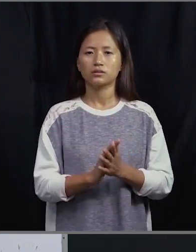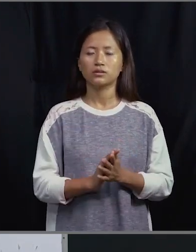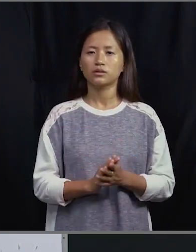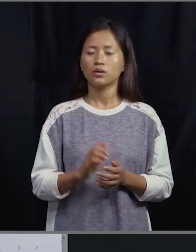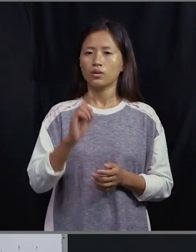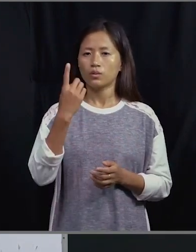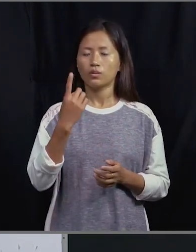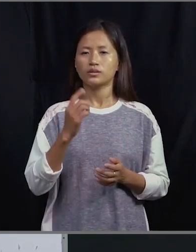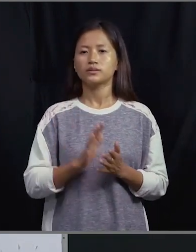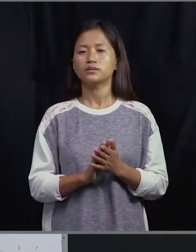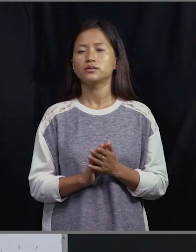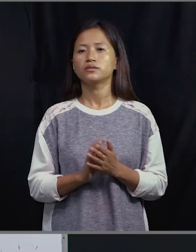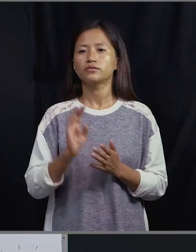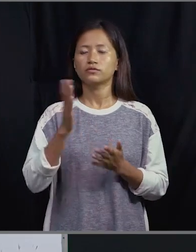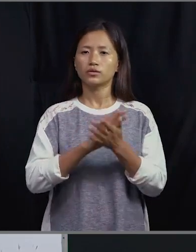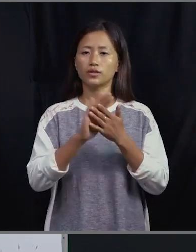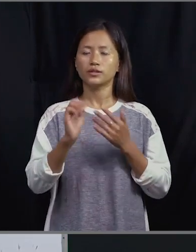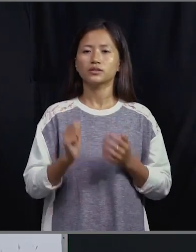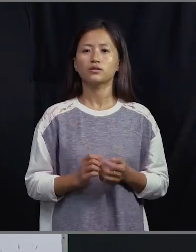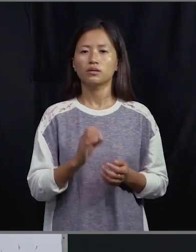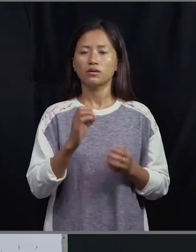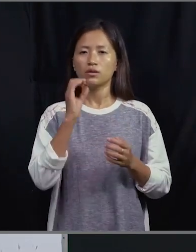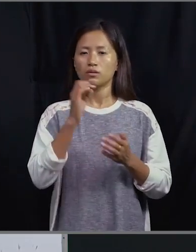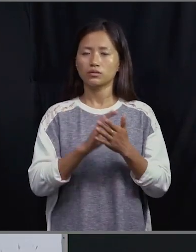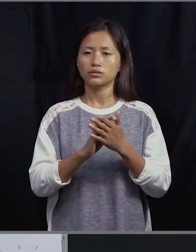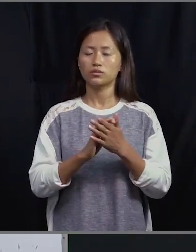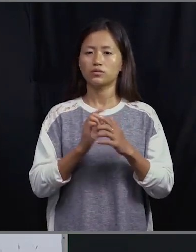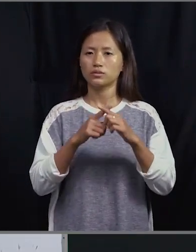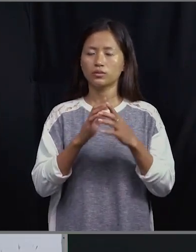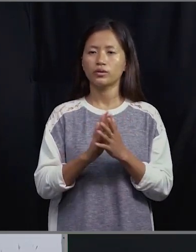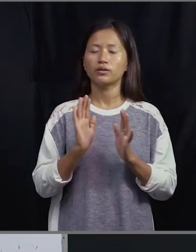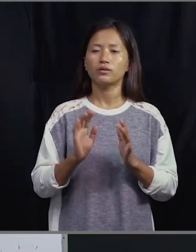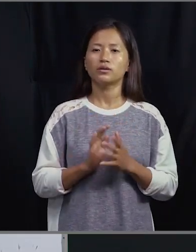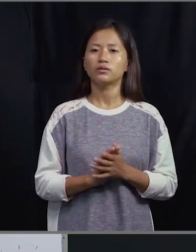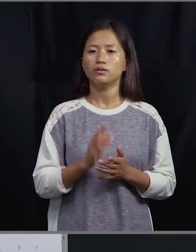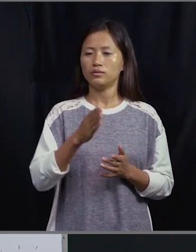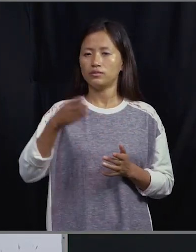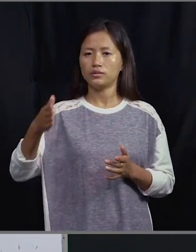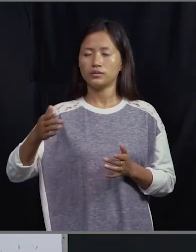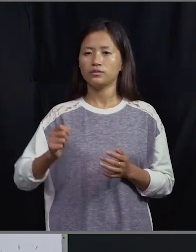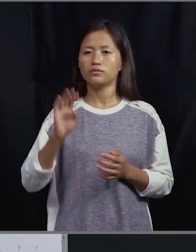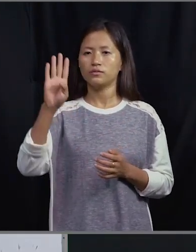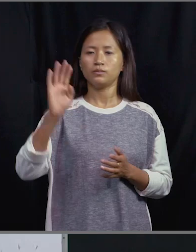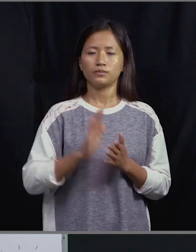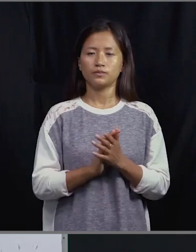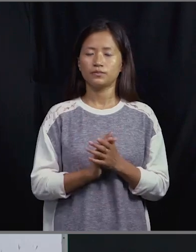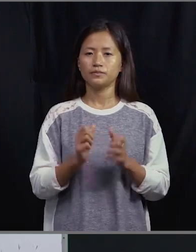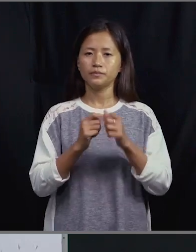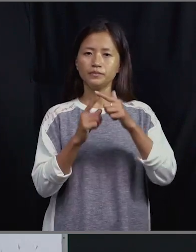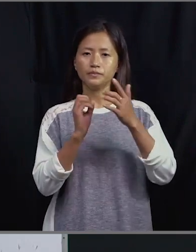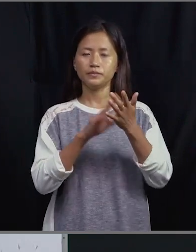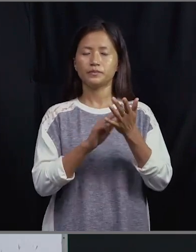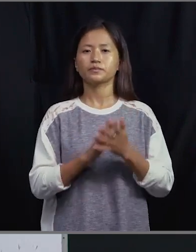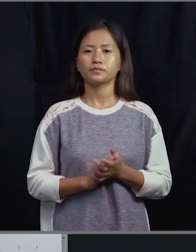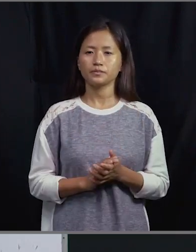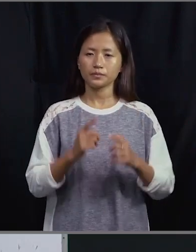have 1H, hydrogen we have 4H, oxygen in this case on the right side we have 4 atoms, so